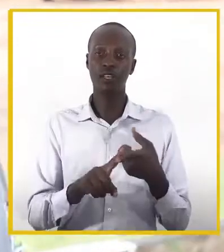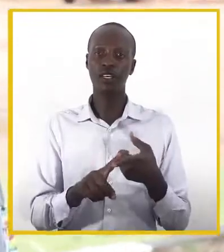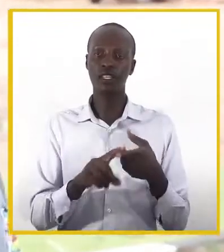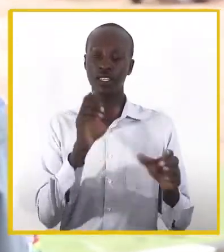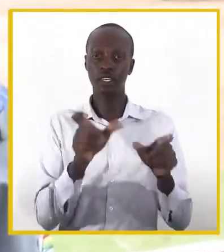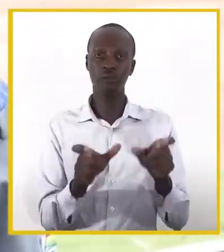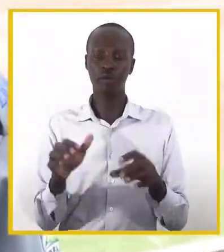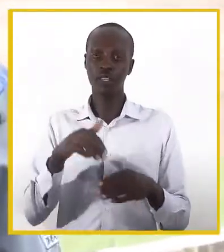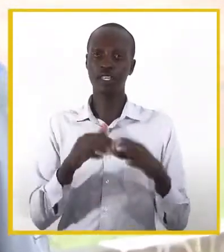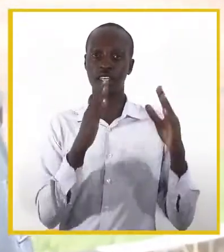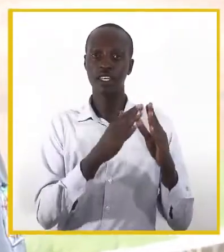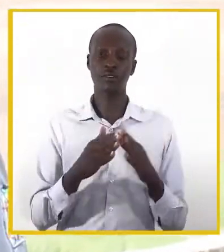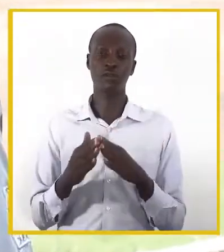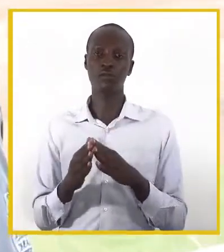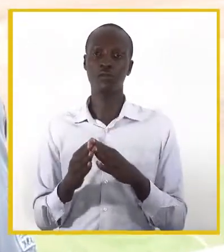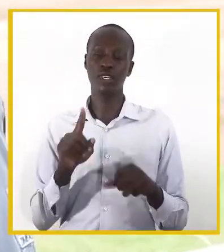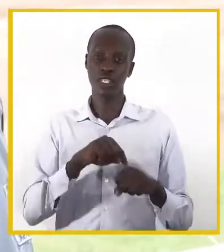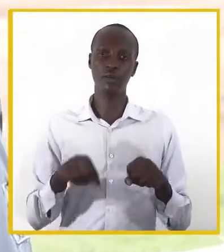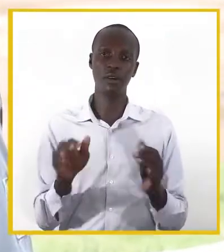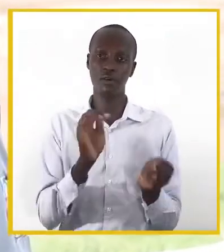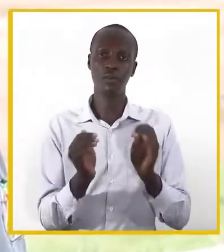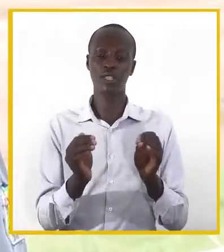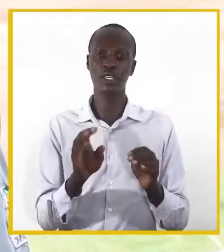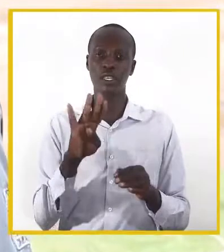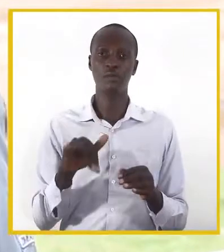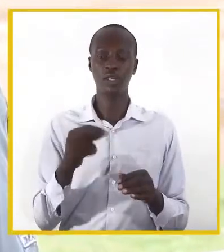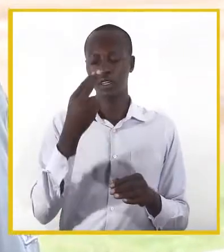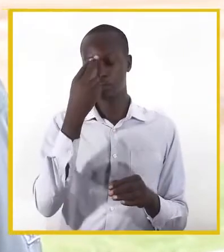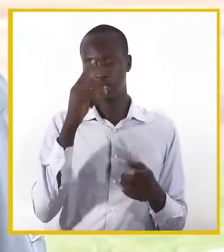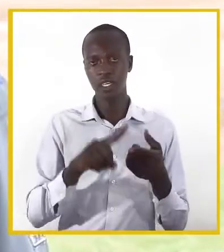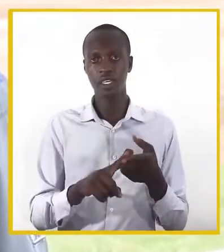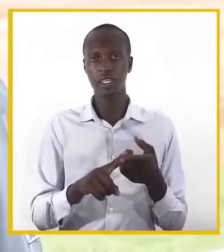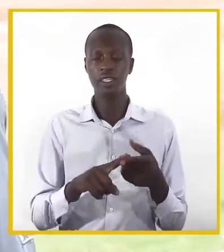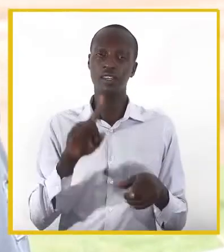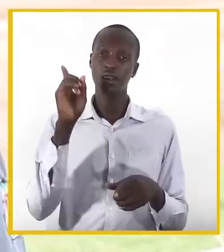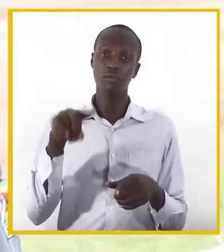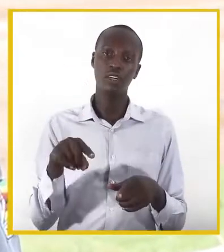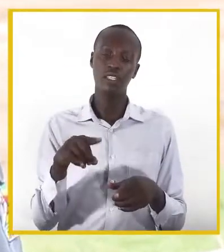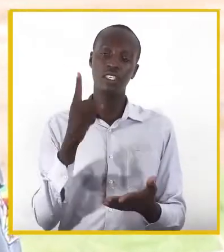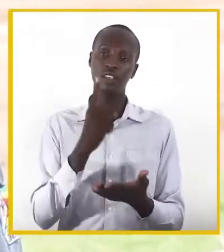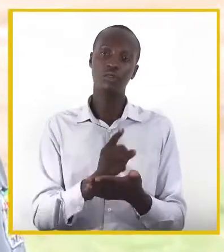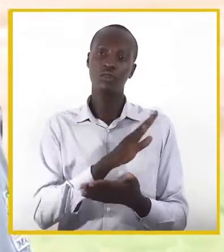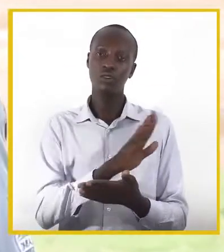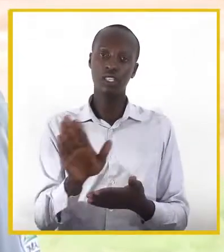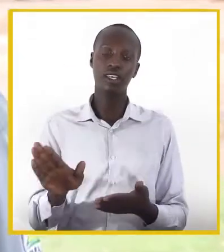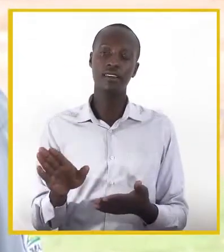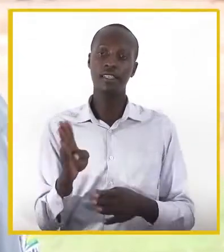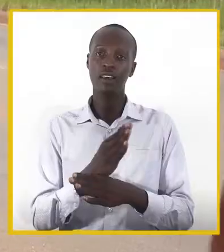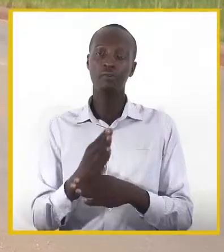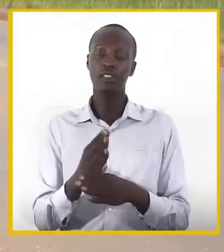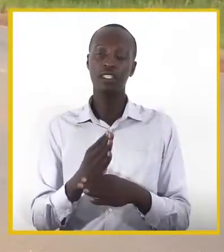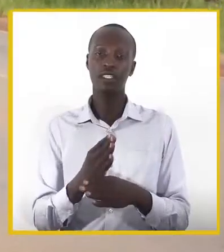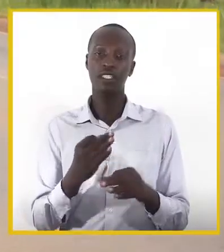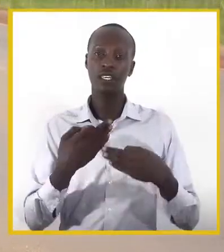must feel very safe and very secure. We are here to protect them. They must go about their